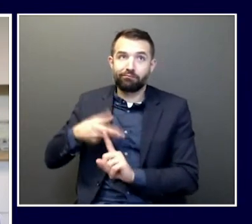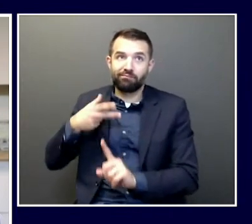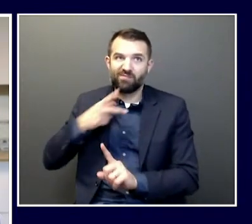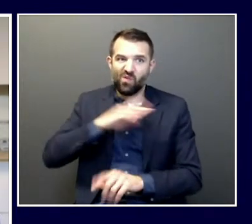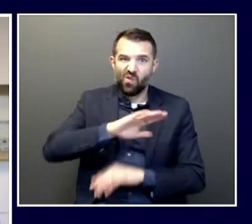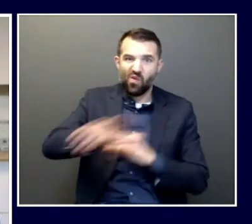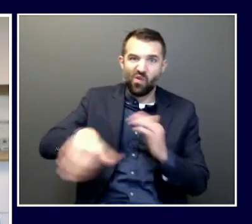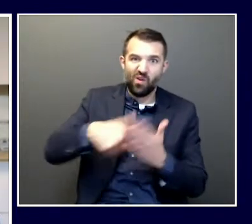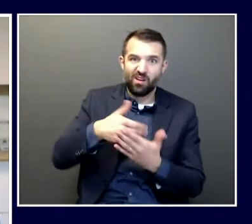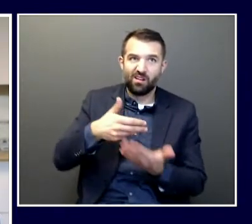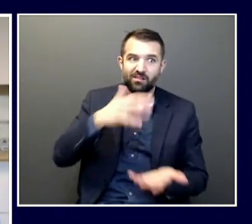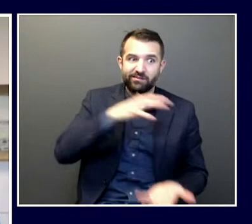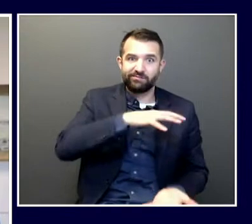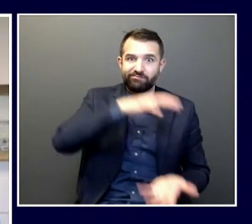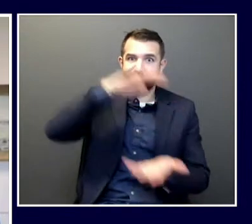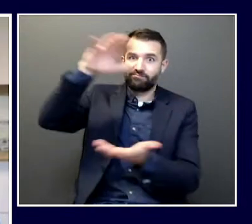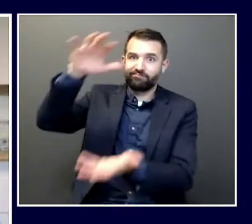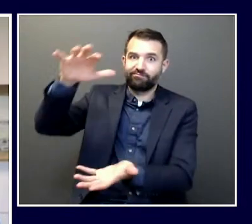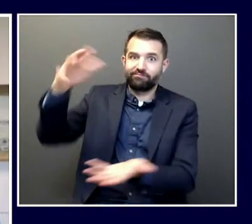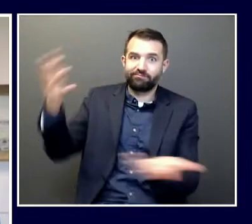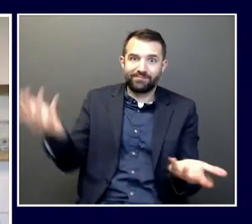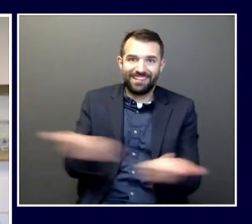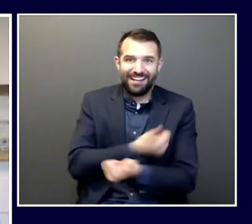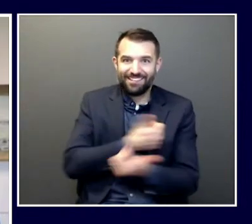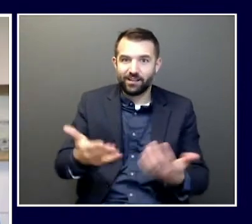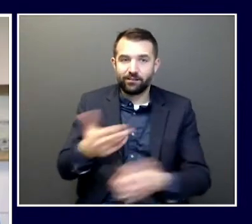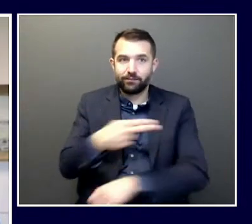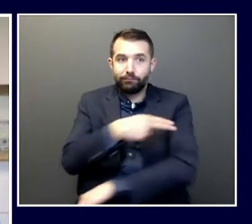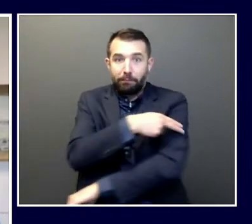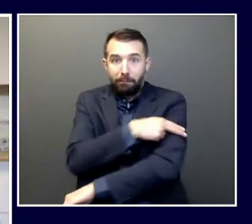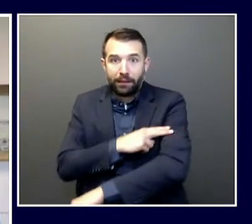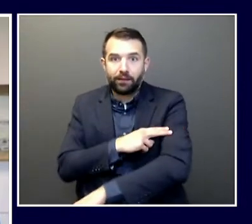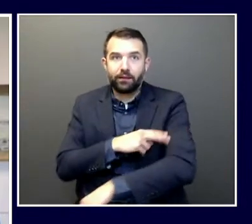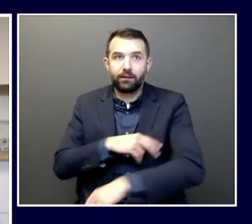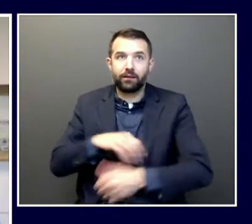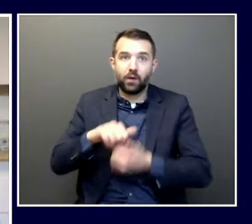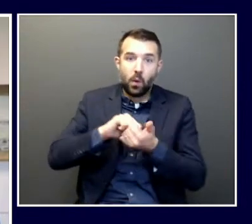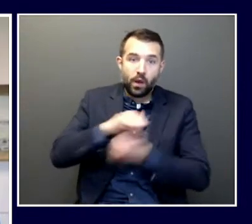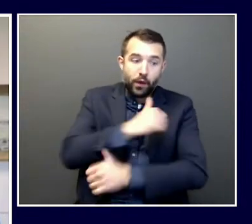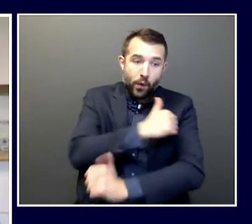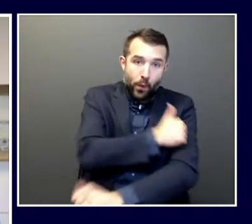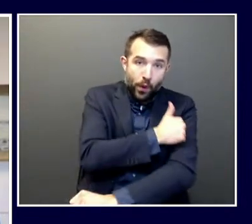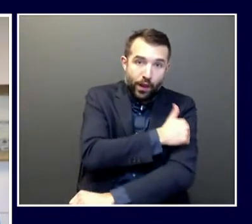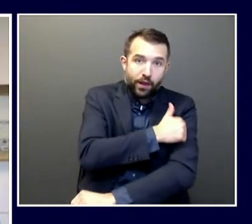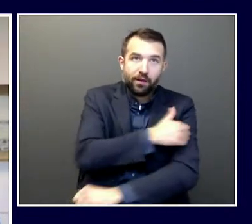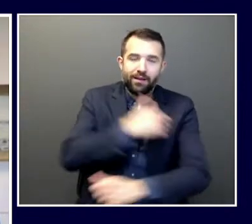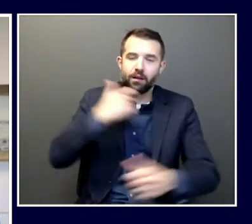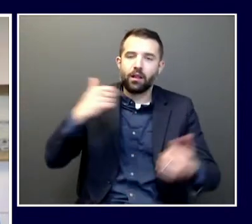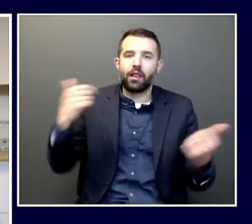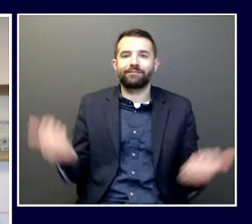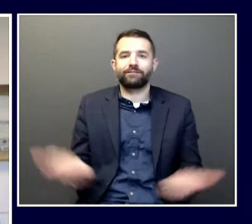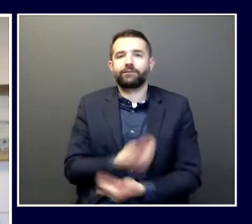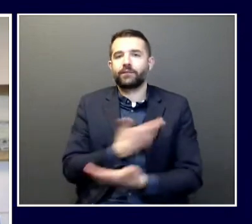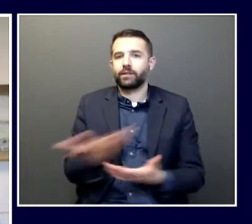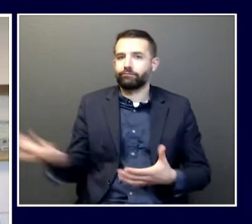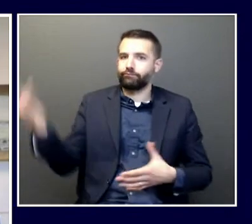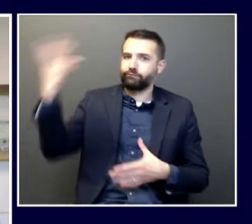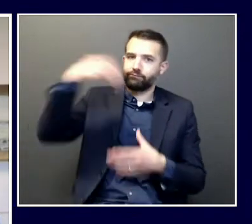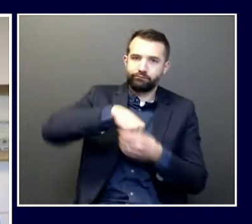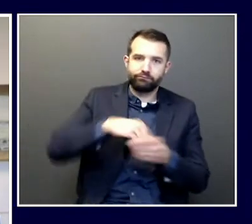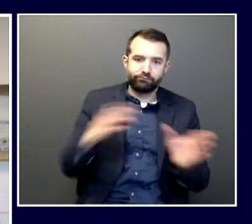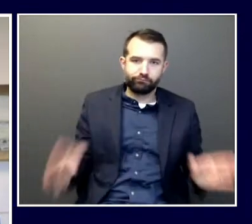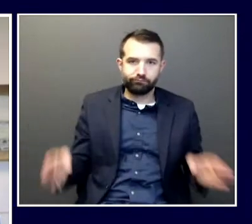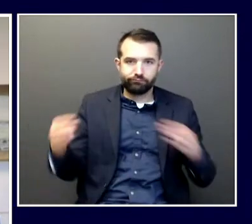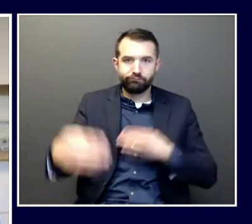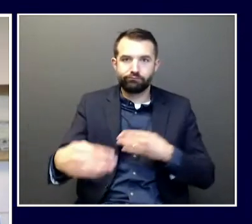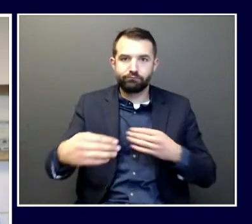the syringes and Band-Aids and whatever else are needed, the so-called ancillary supplies, to make that vaccine turn